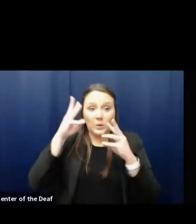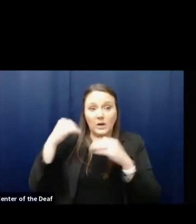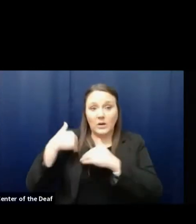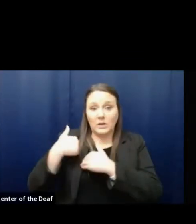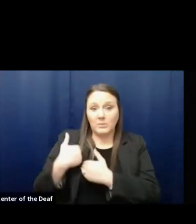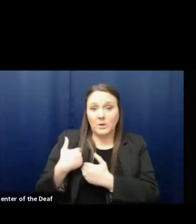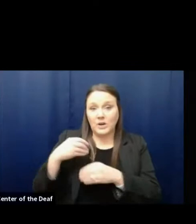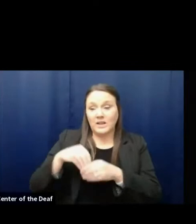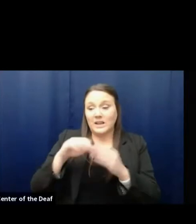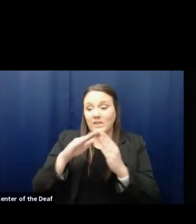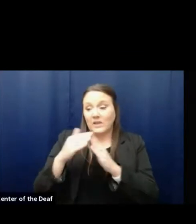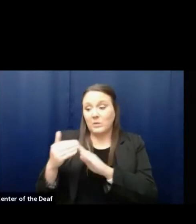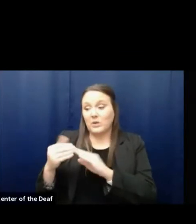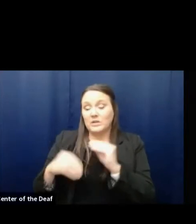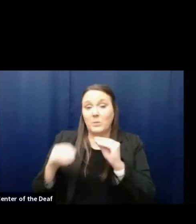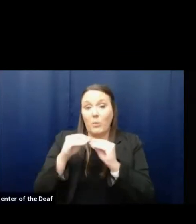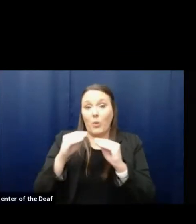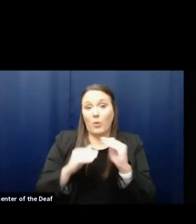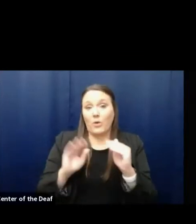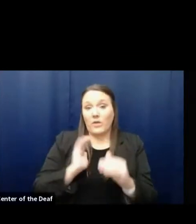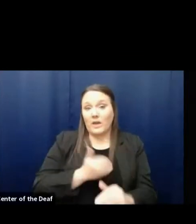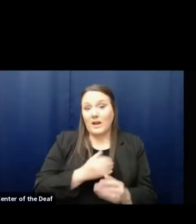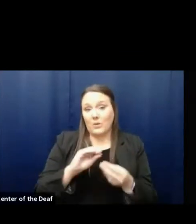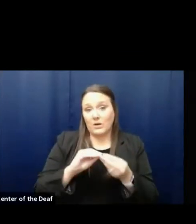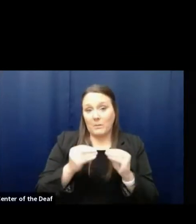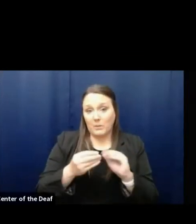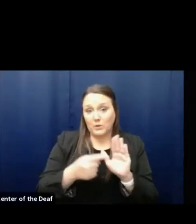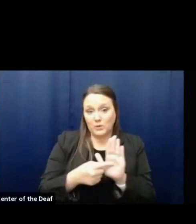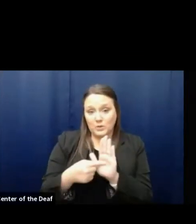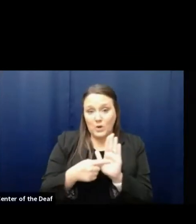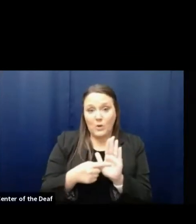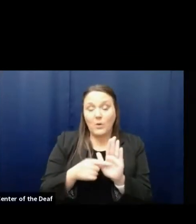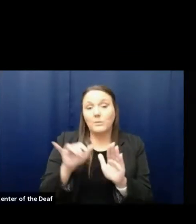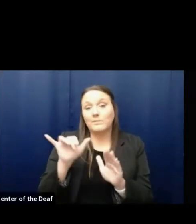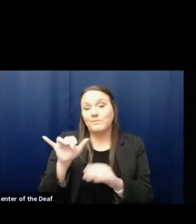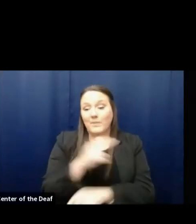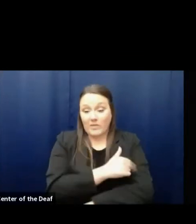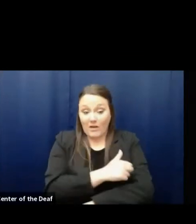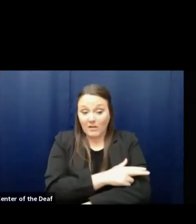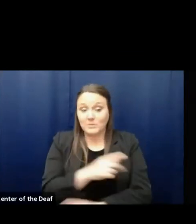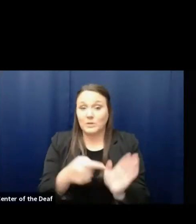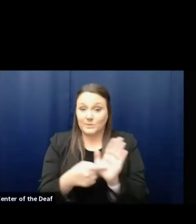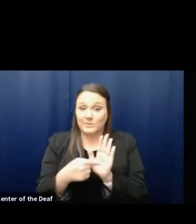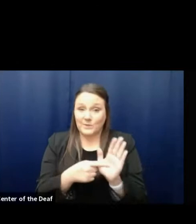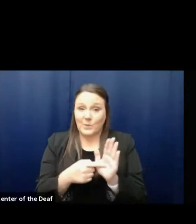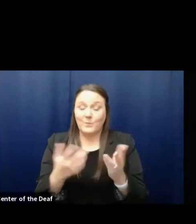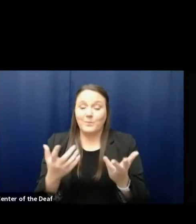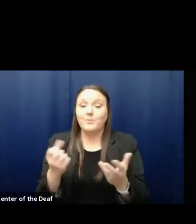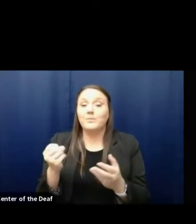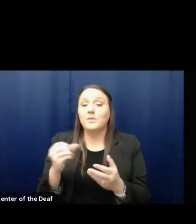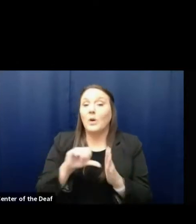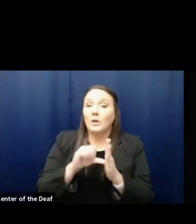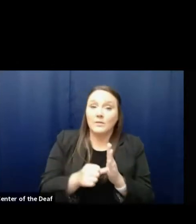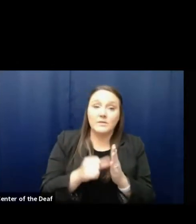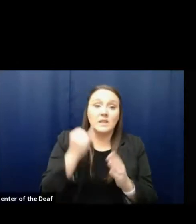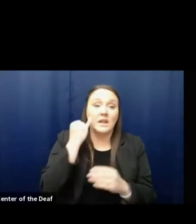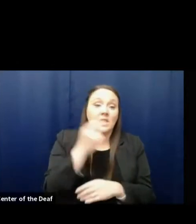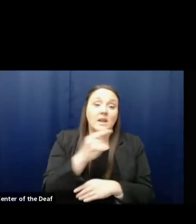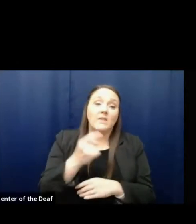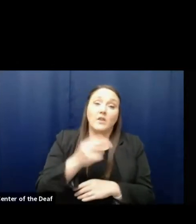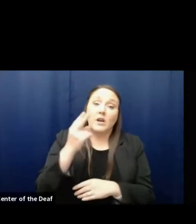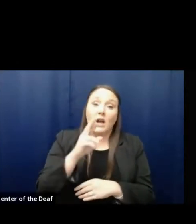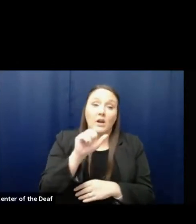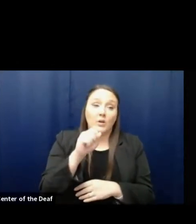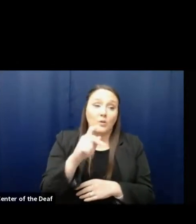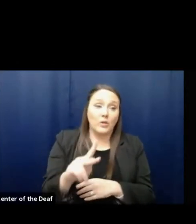what our rates are showing, and that this is a reflection of that. And that's why we really want to stress to everybody that if you're at high risk of exposure, if